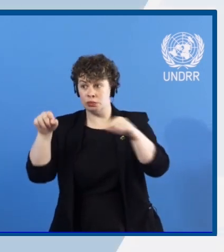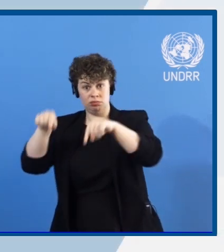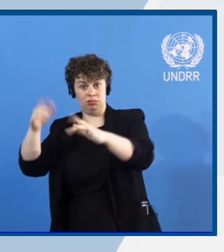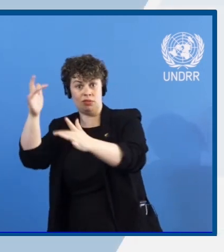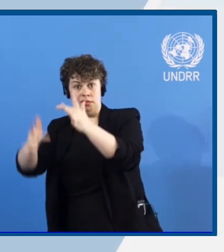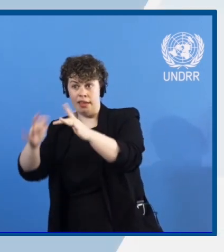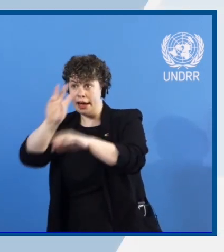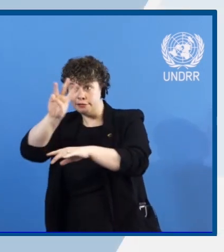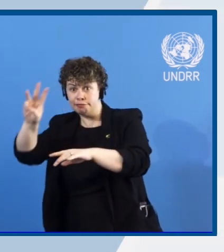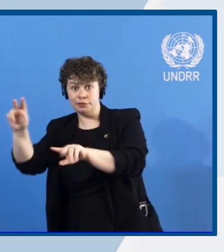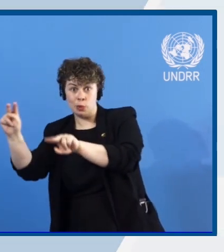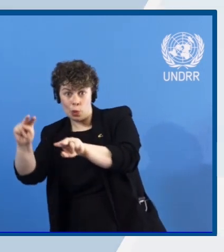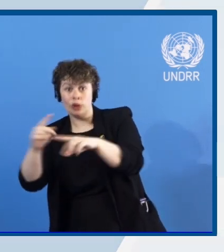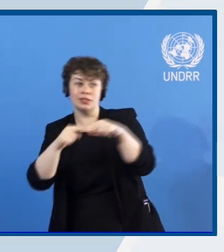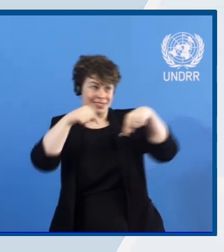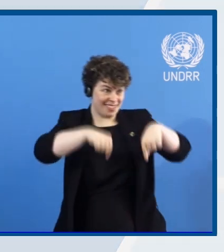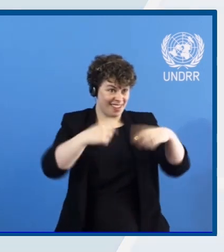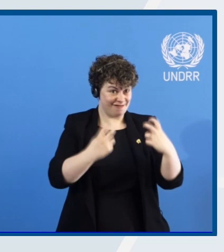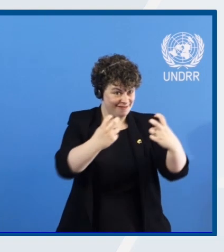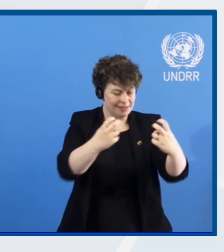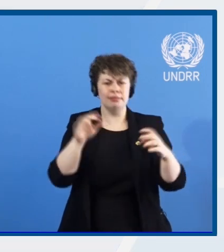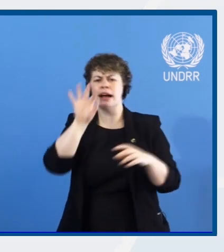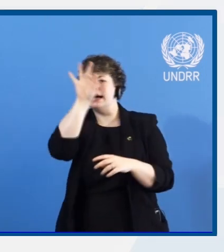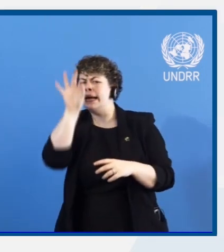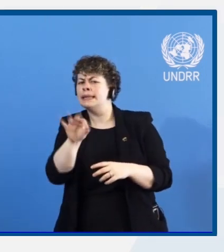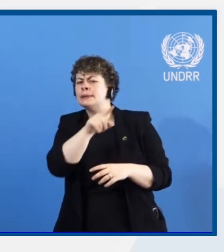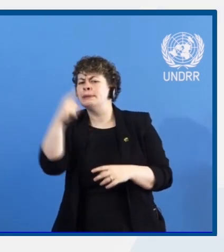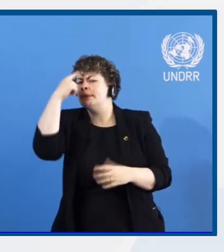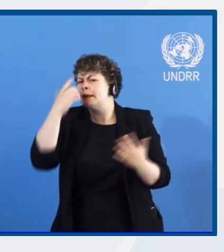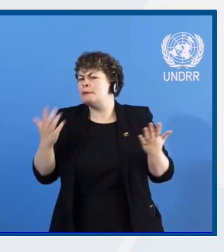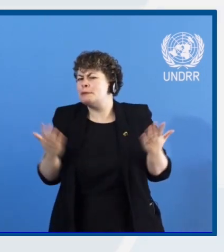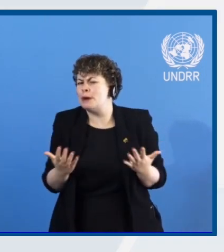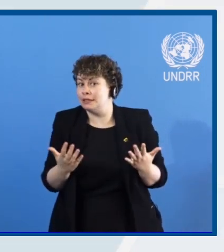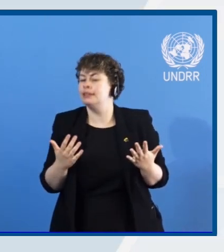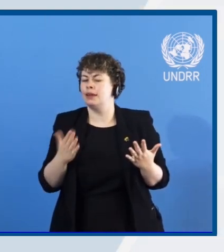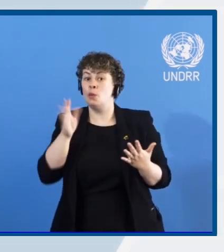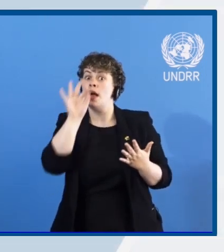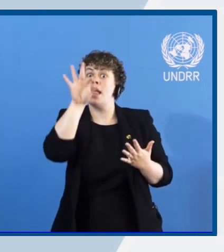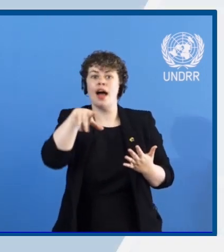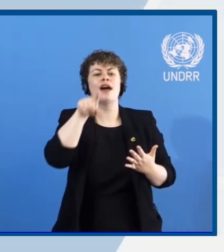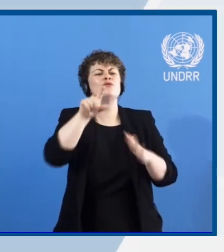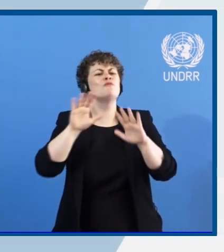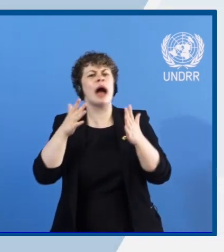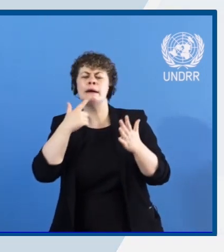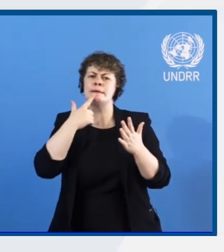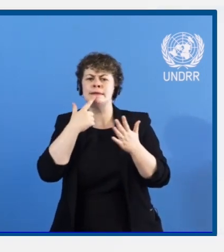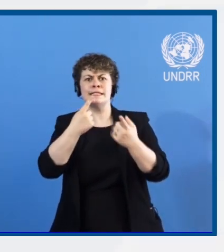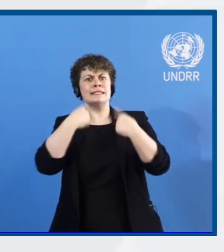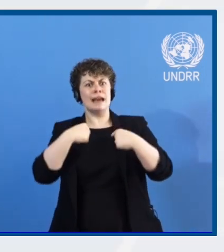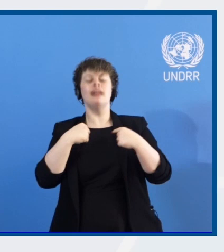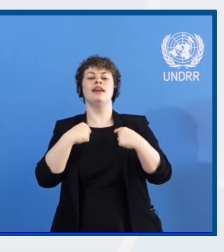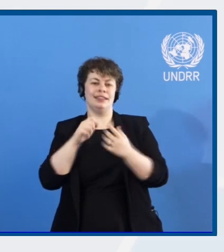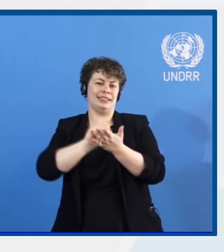room, on an important question, and you can add your vote in the Polls and Q&A tab on the Slido app. And the question is,